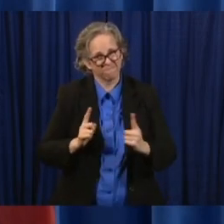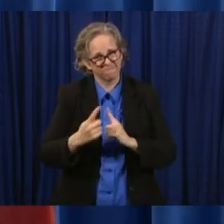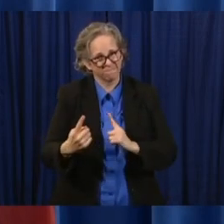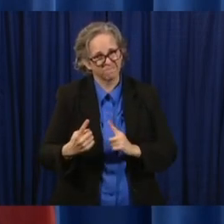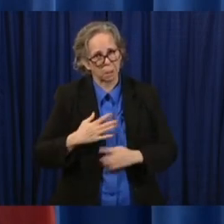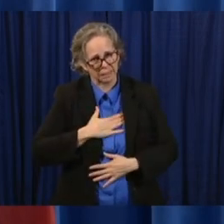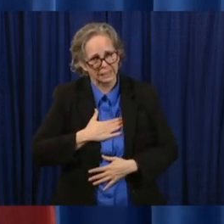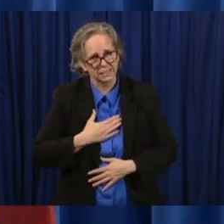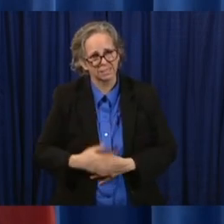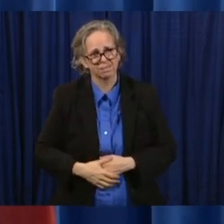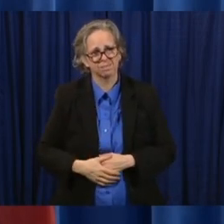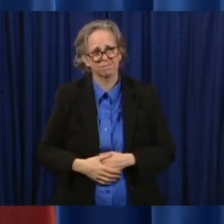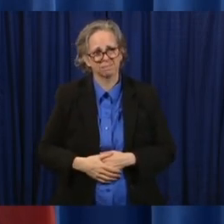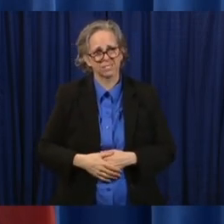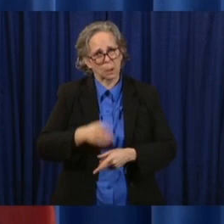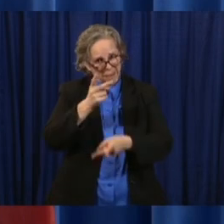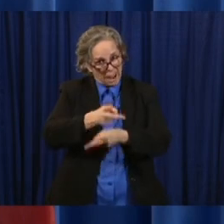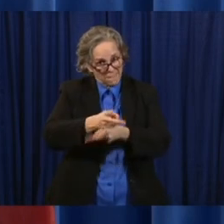very careful.